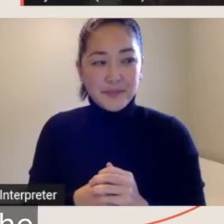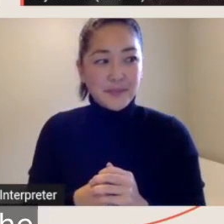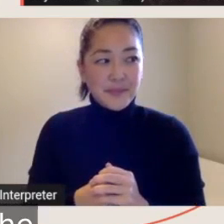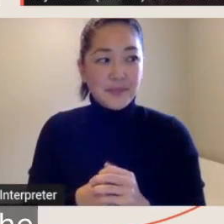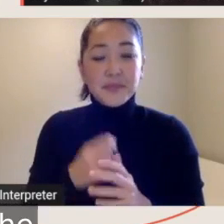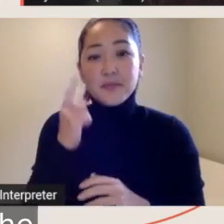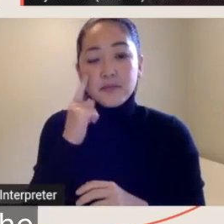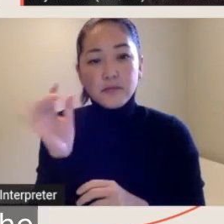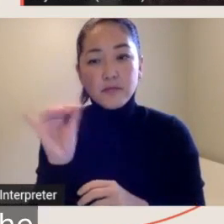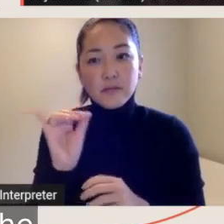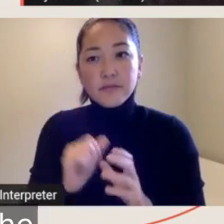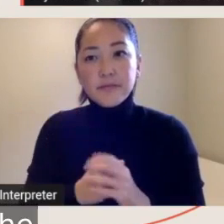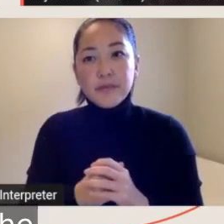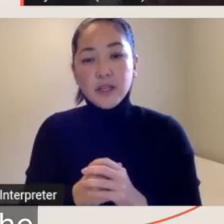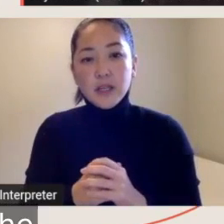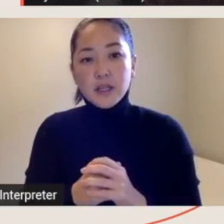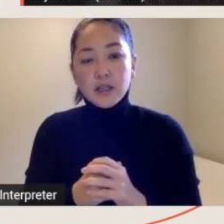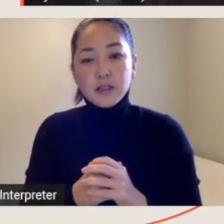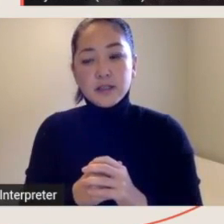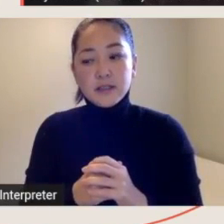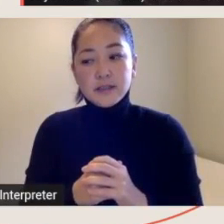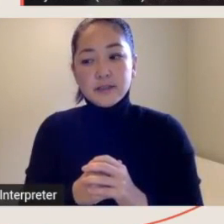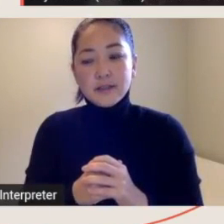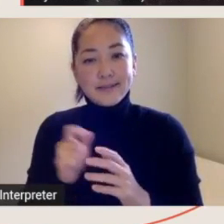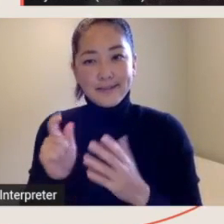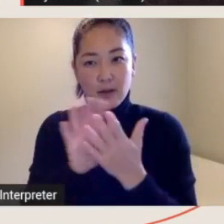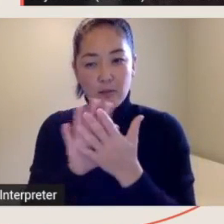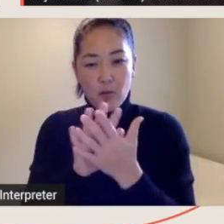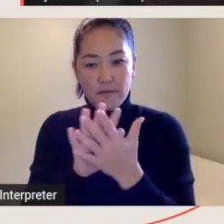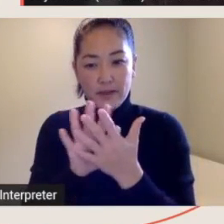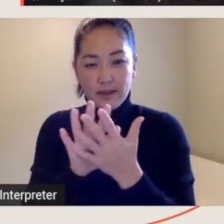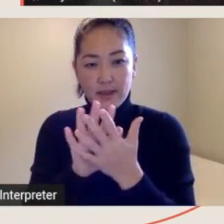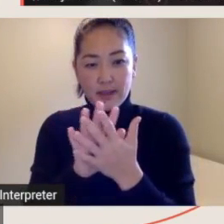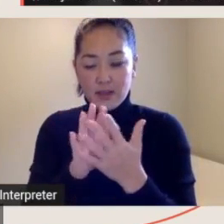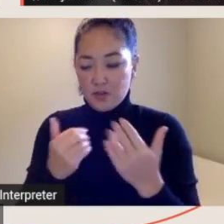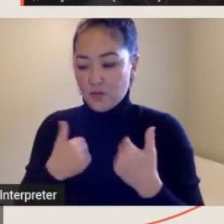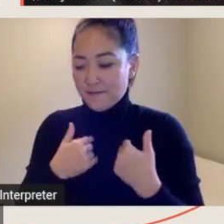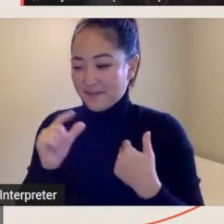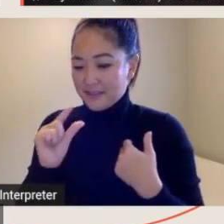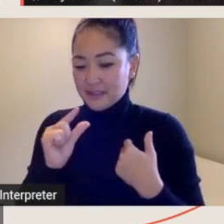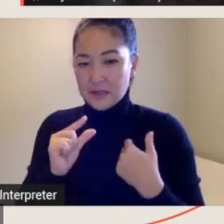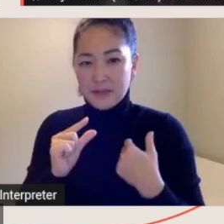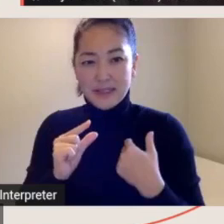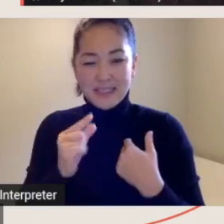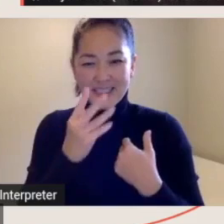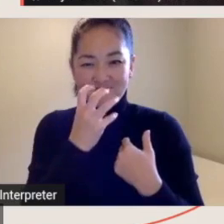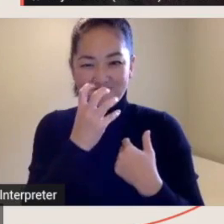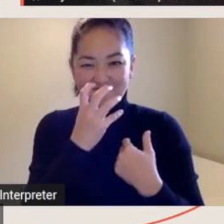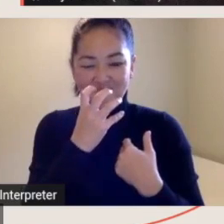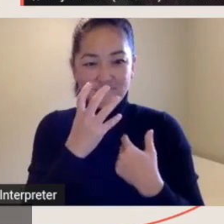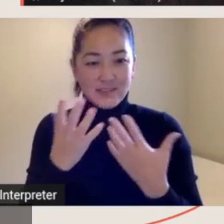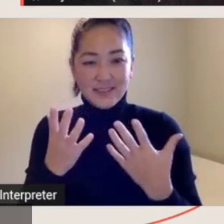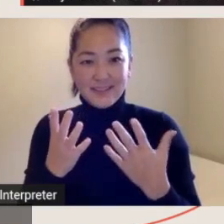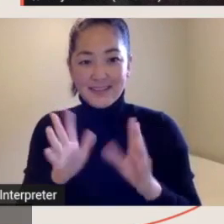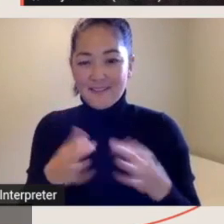And I think one of the things that you also leave with this film is this sort of anger of, you know, the family being neither here nor